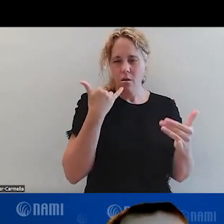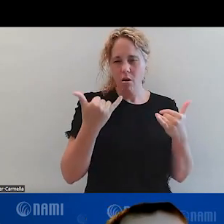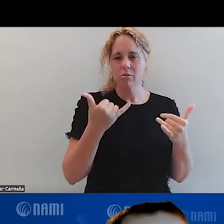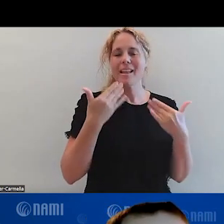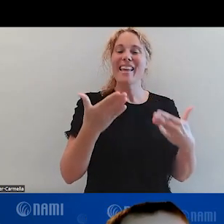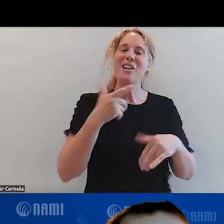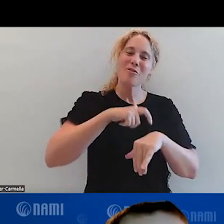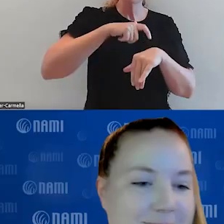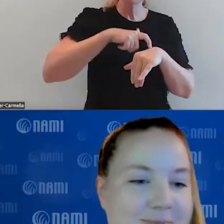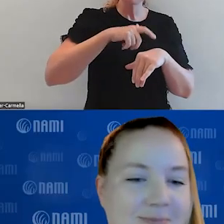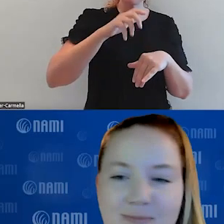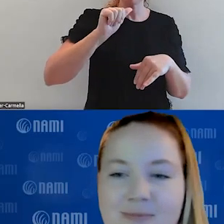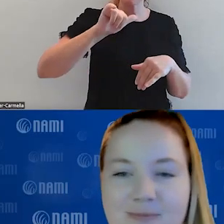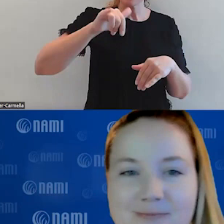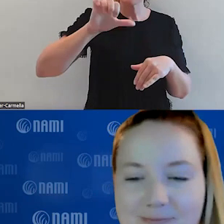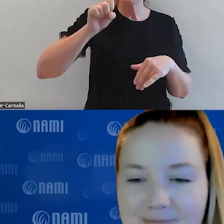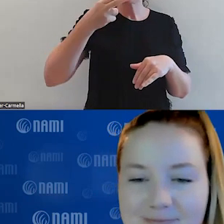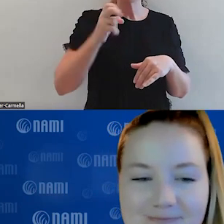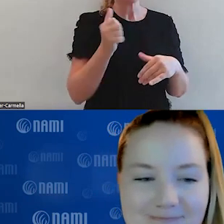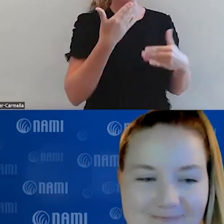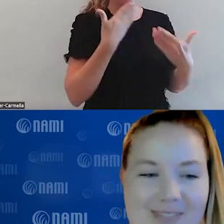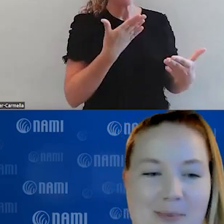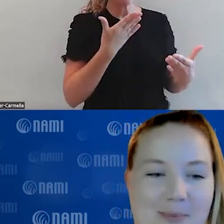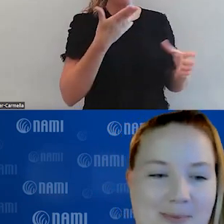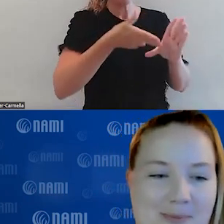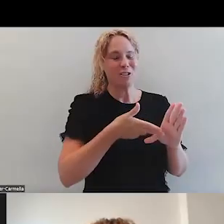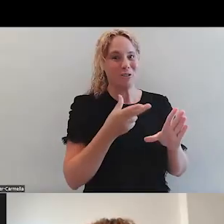Aisha. Yeah, absolutely. Thanks for jumping on the spot.